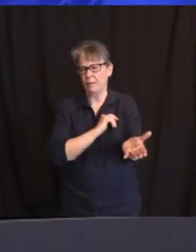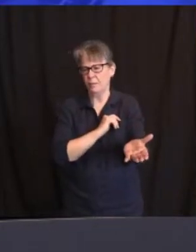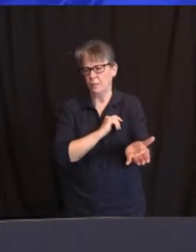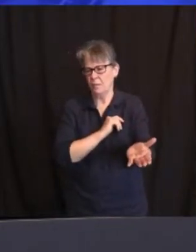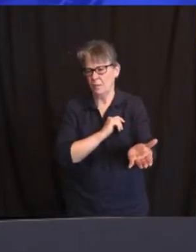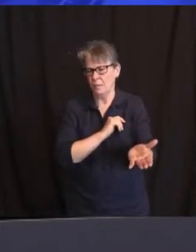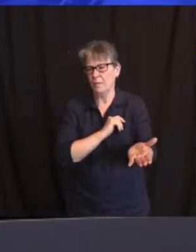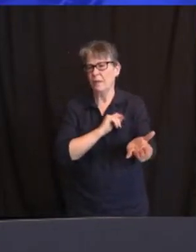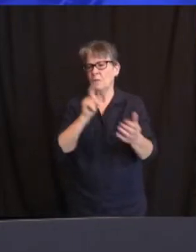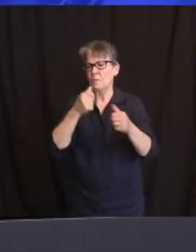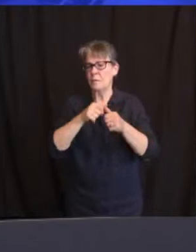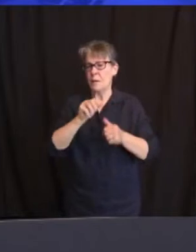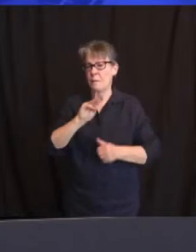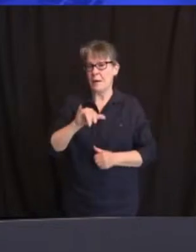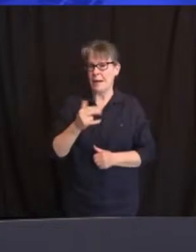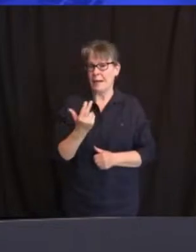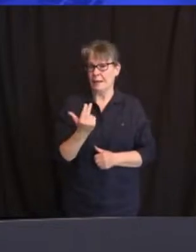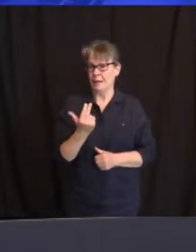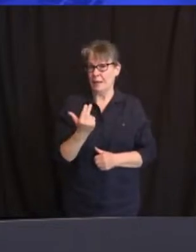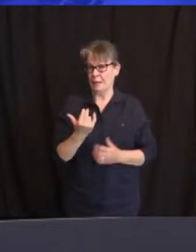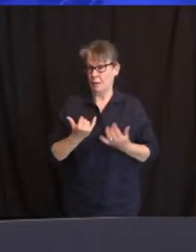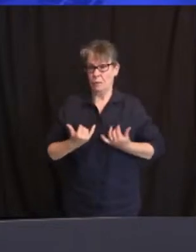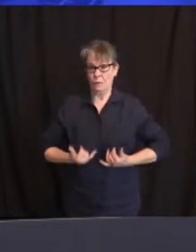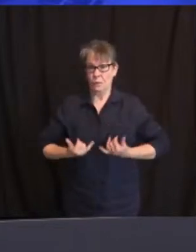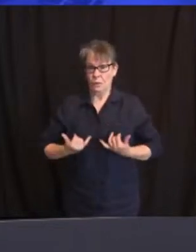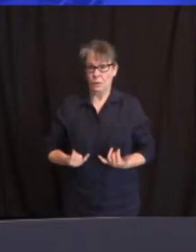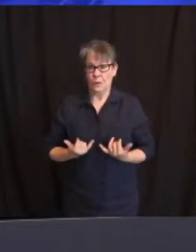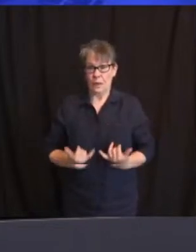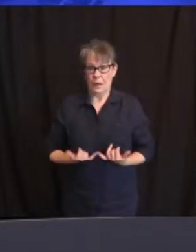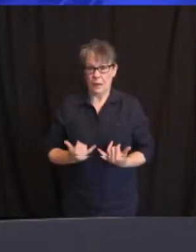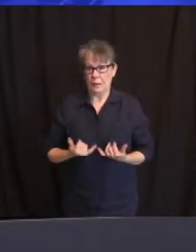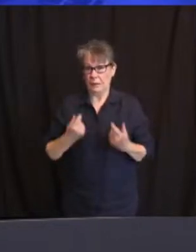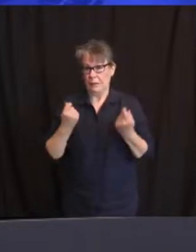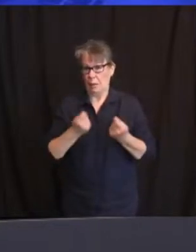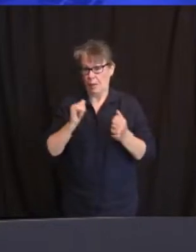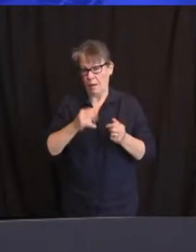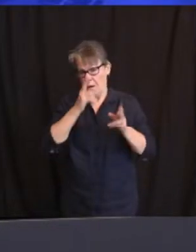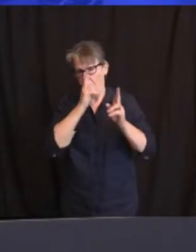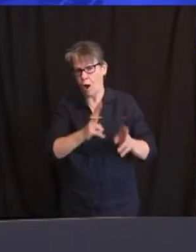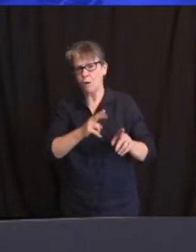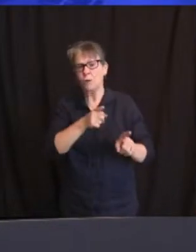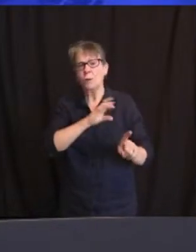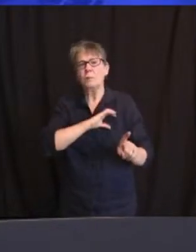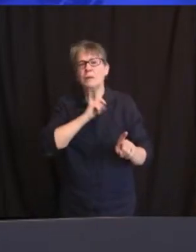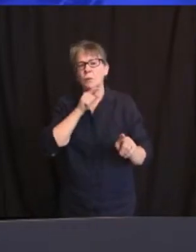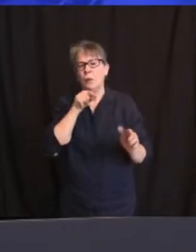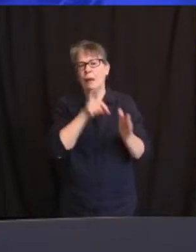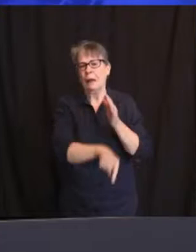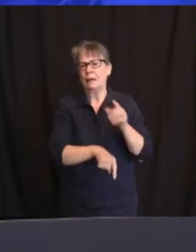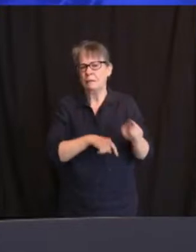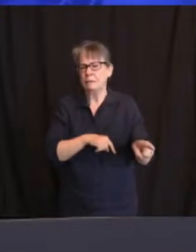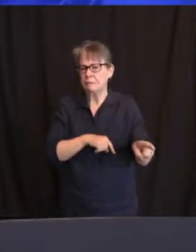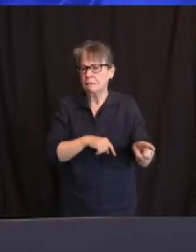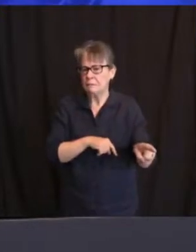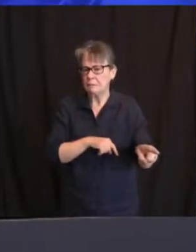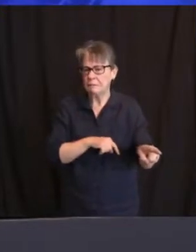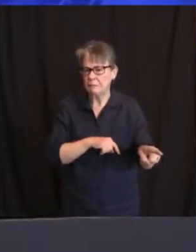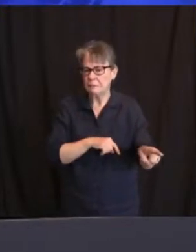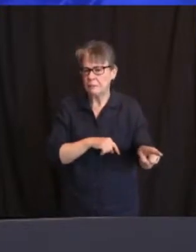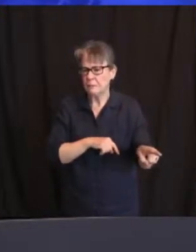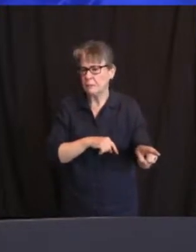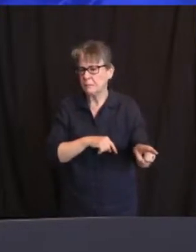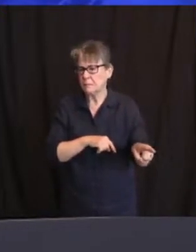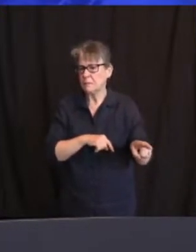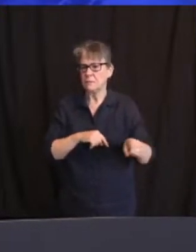remember that we don't have the option in law enforcement to stay home, that when the bell rings, we need to go. And I just thought that was worth